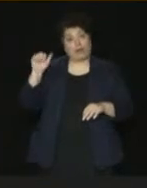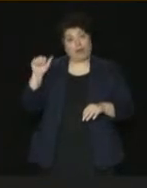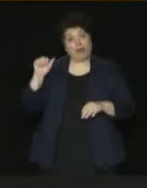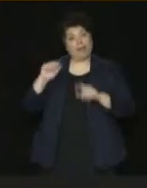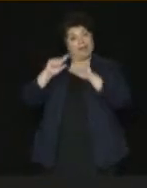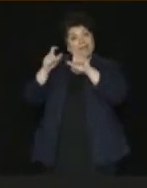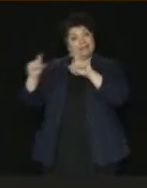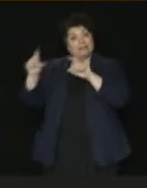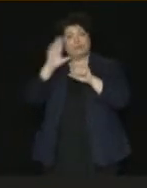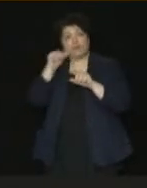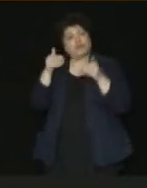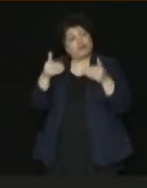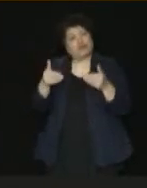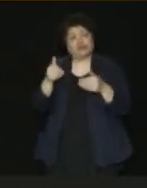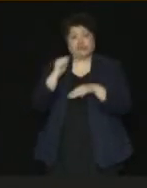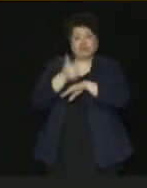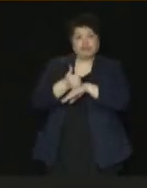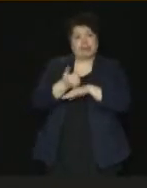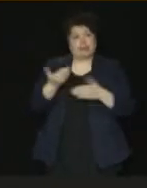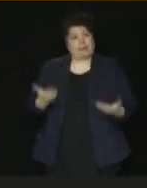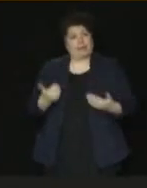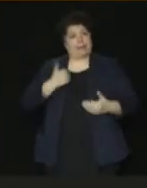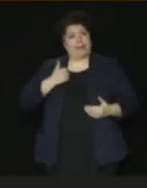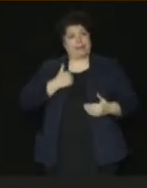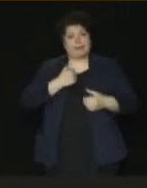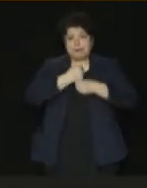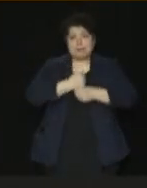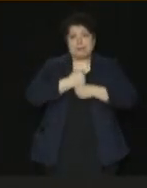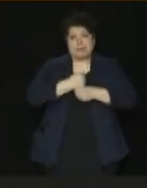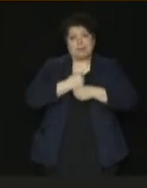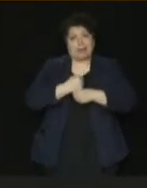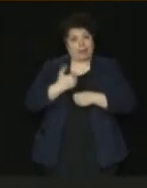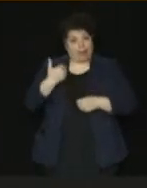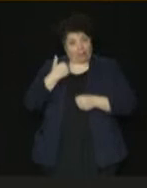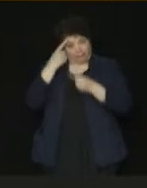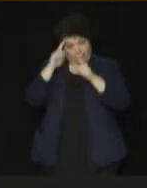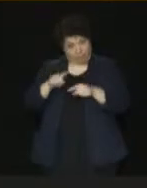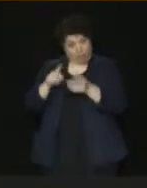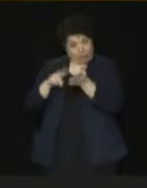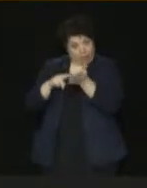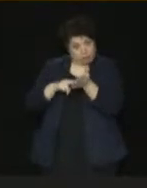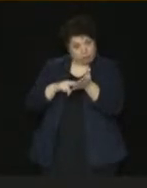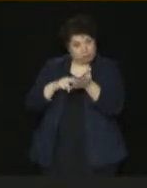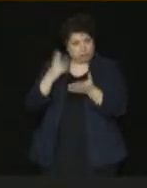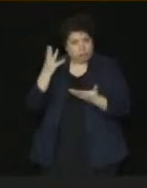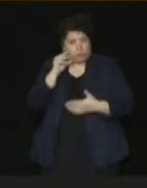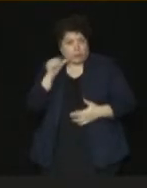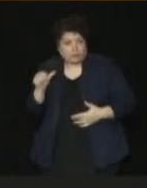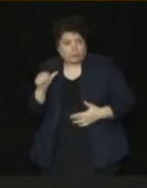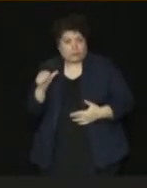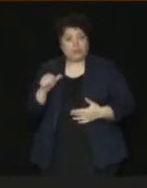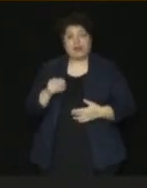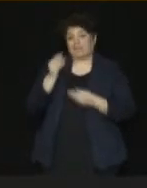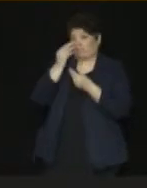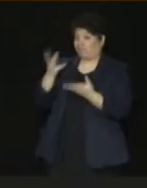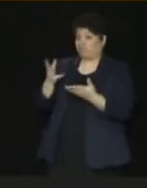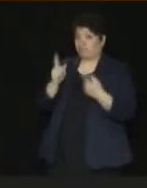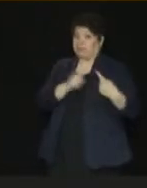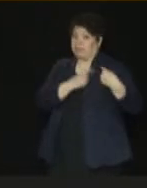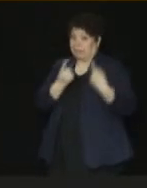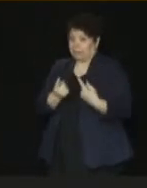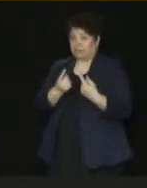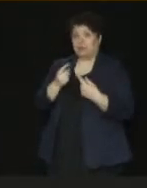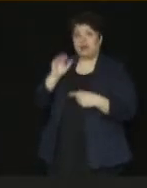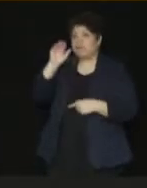in Canada? Is there a clause in the contract that prevents this? Since the beginning, we've been working with vaccine companies, all of